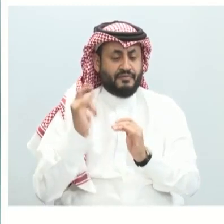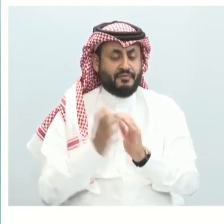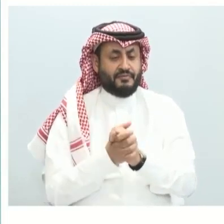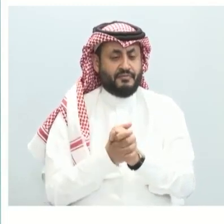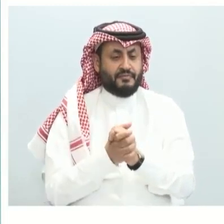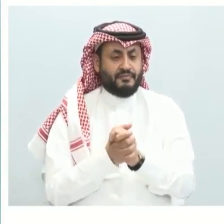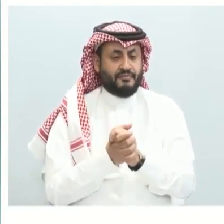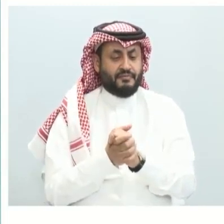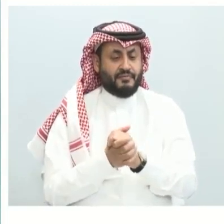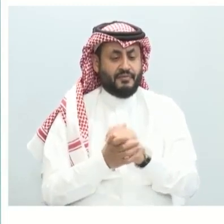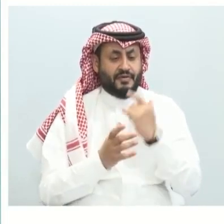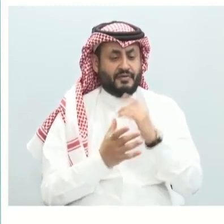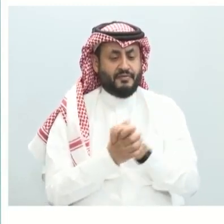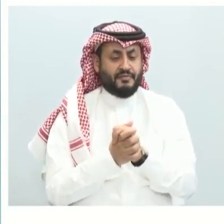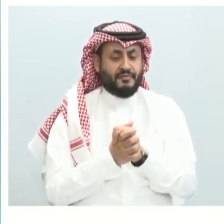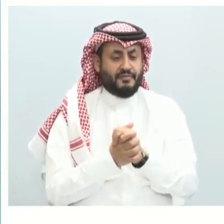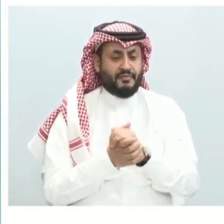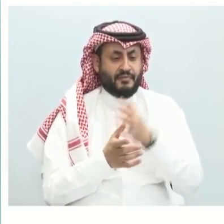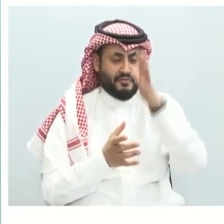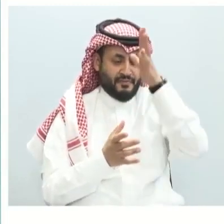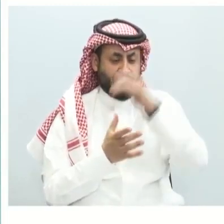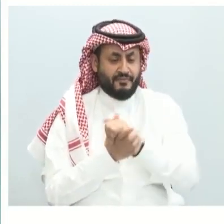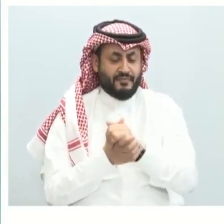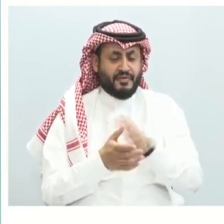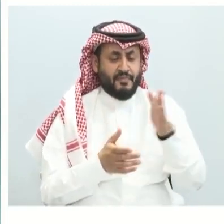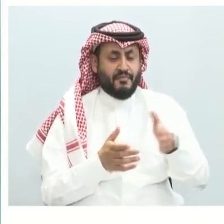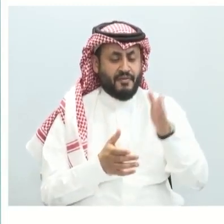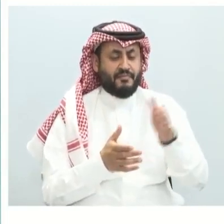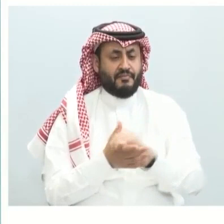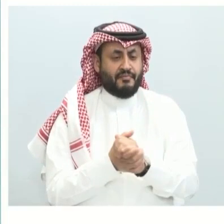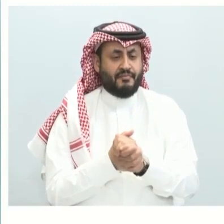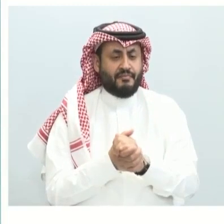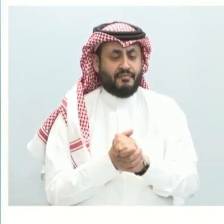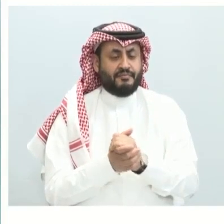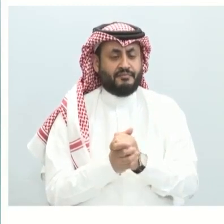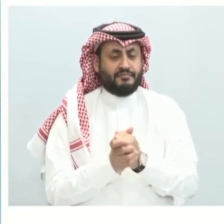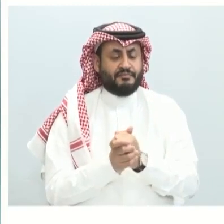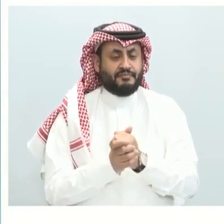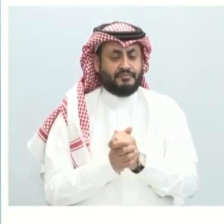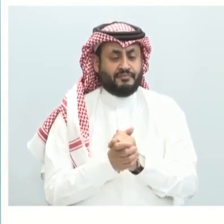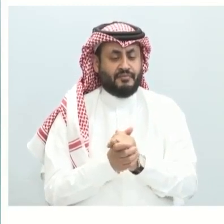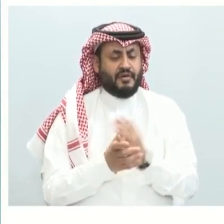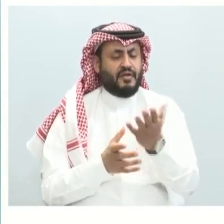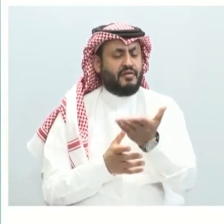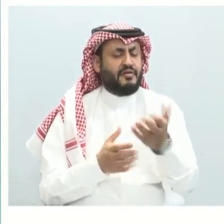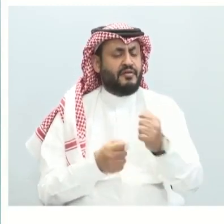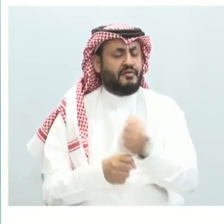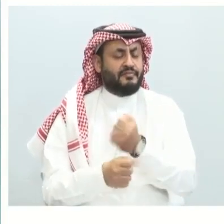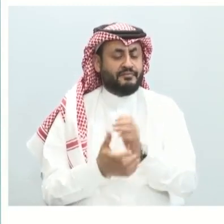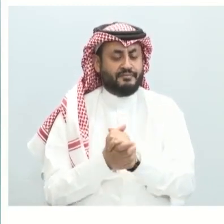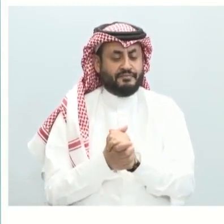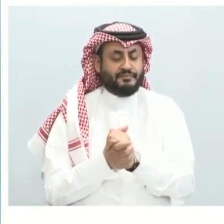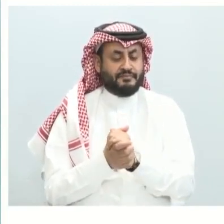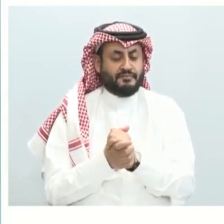Jeddah, Oman, Jordan, Dammam, and Jazan. So what we're going to do here